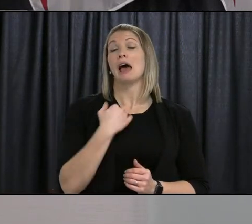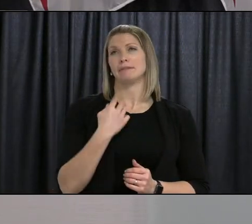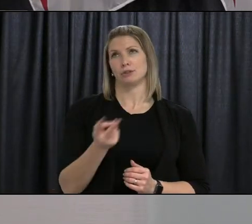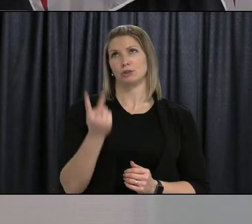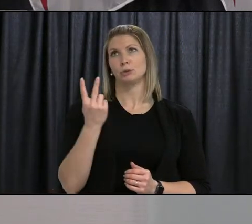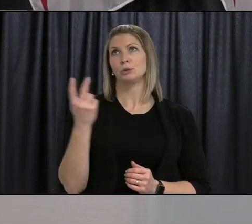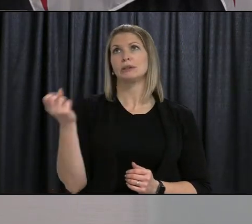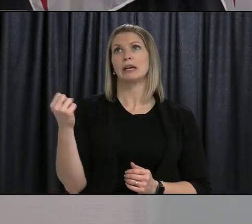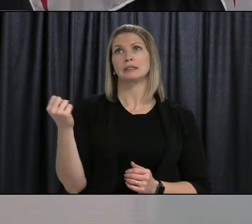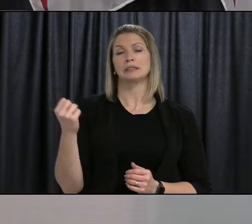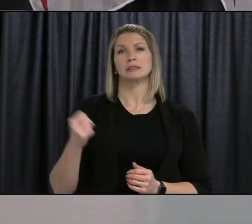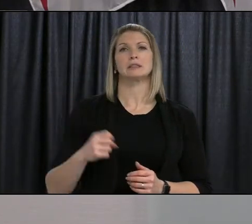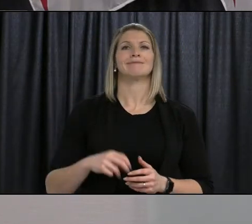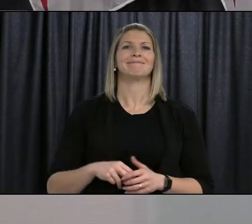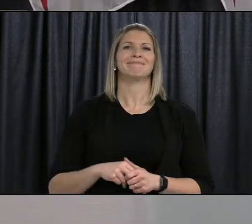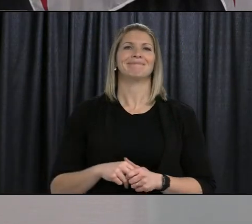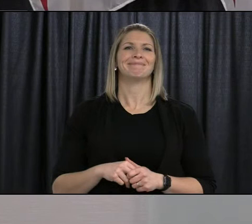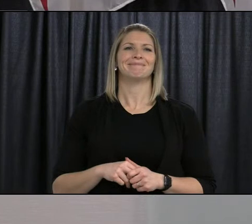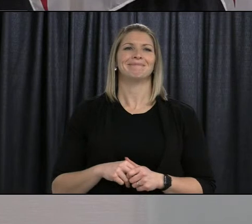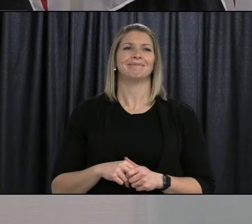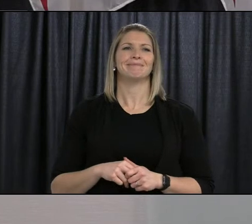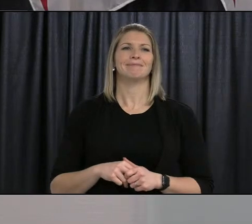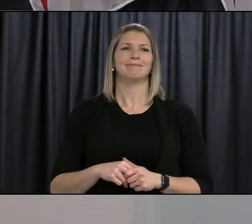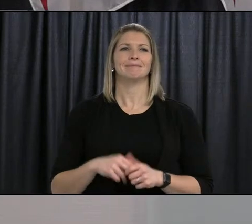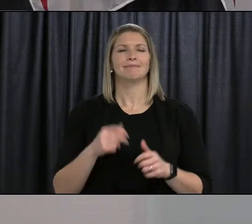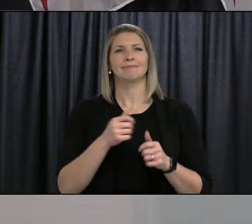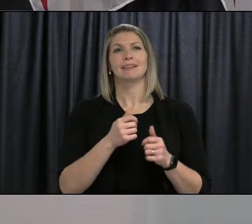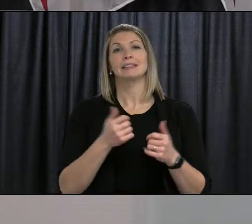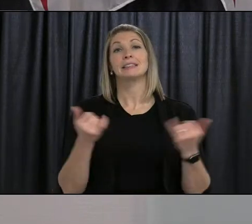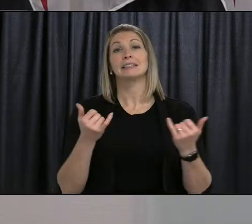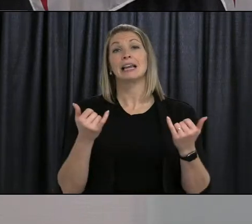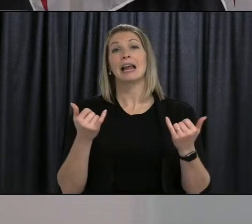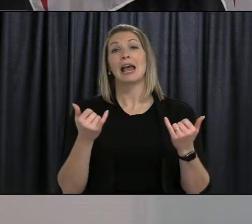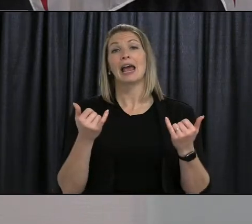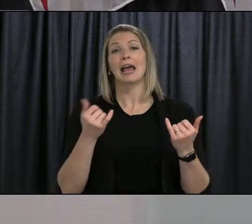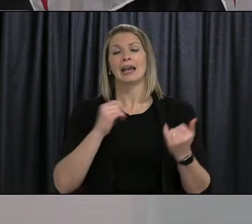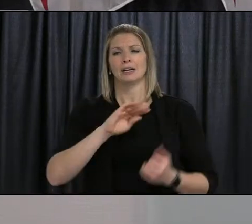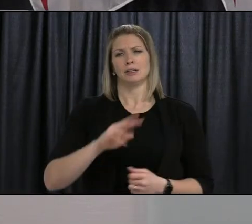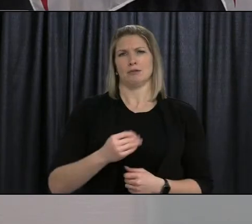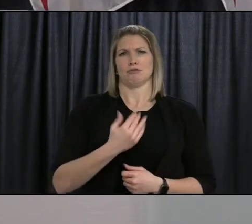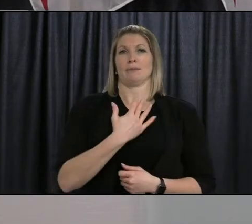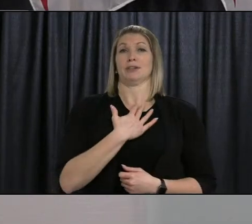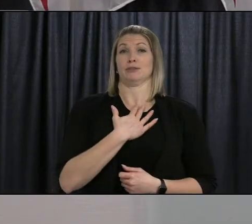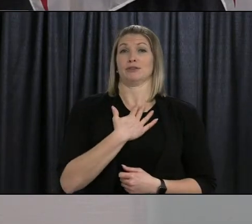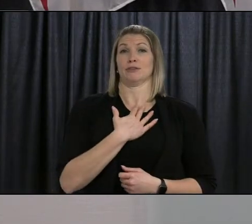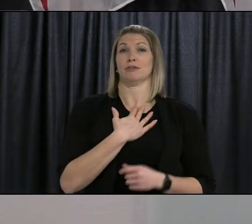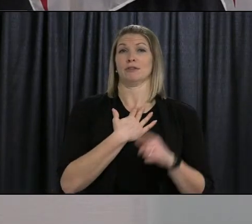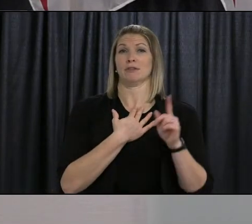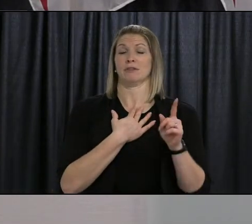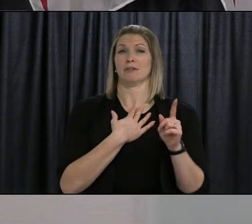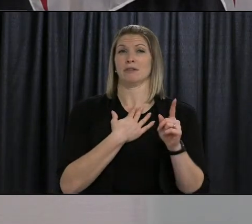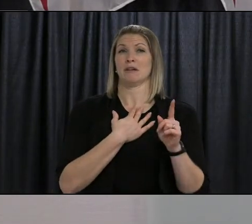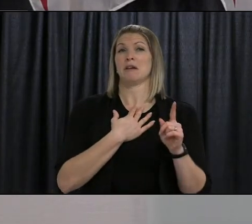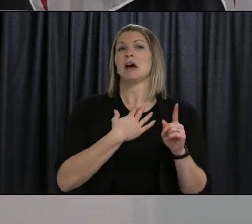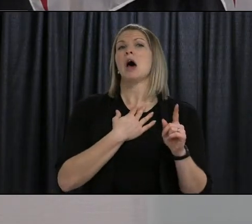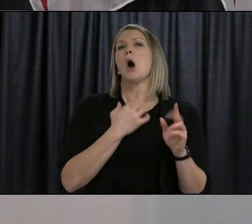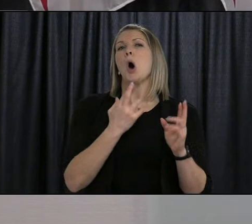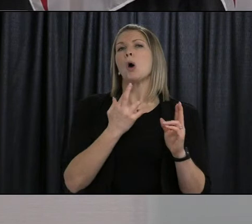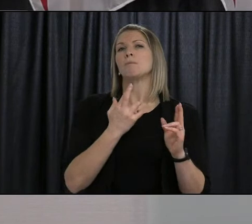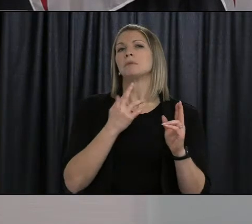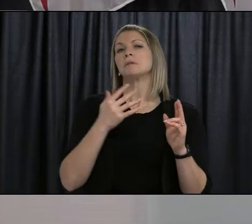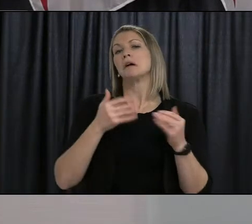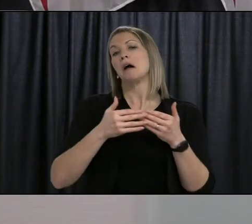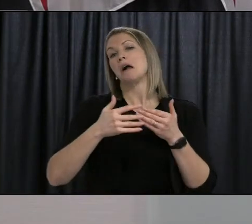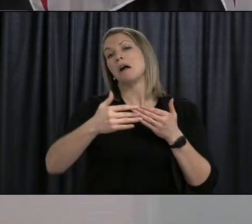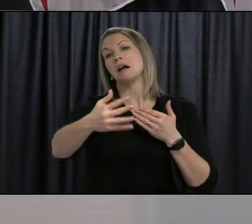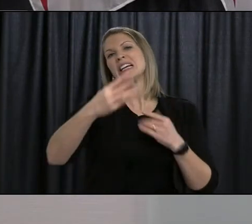two. One being that the Prime Minister today has said that it will probably be 6 months till a majority of Canadians are vaccinated.